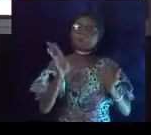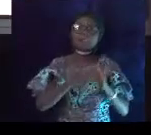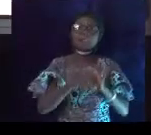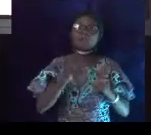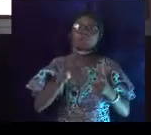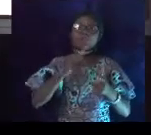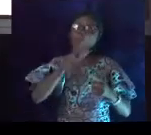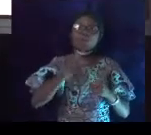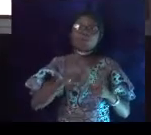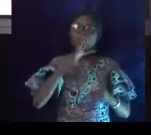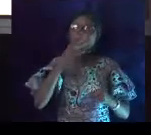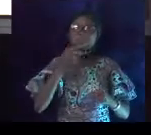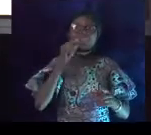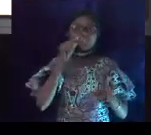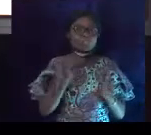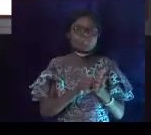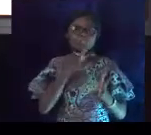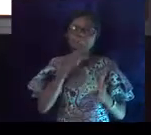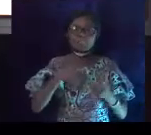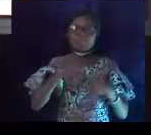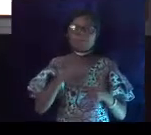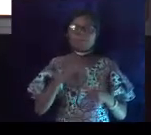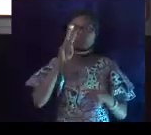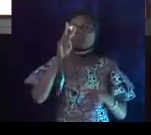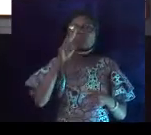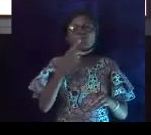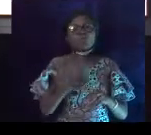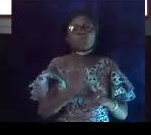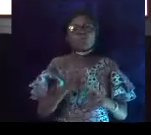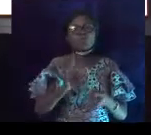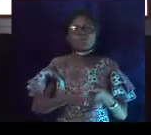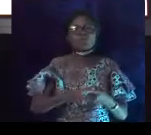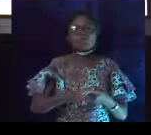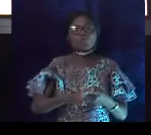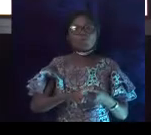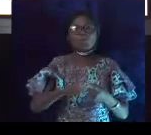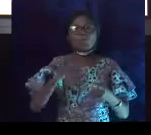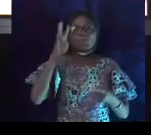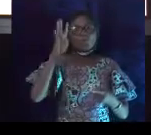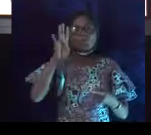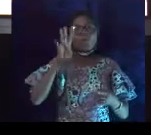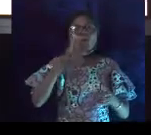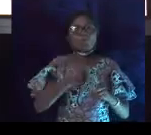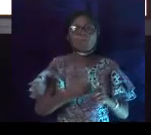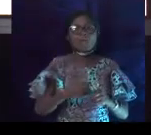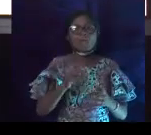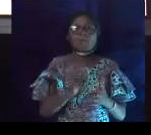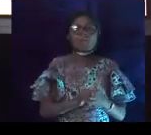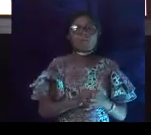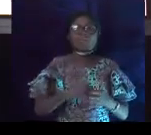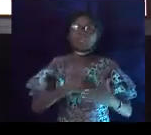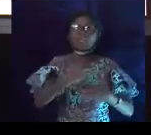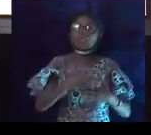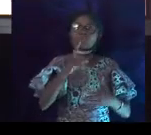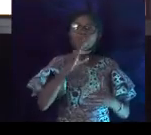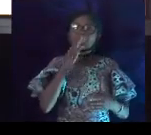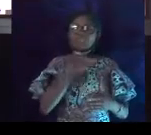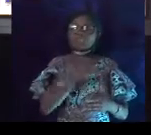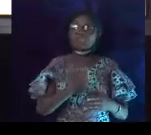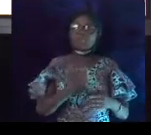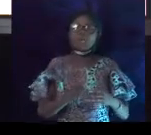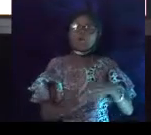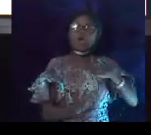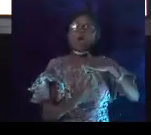higher growth age. And it's given when the chicken is about 2 months to 4